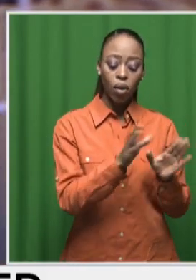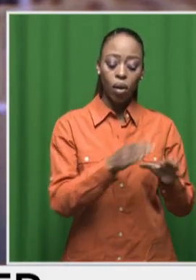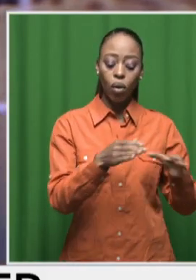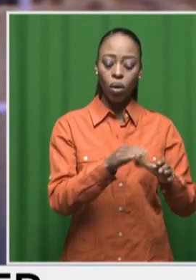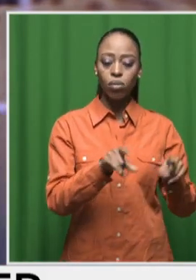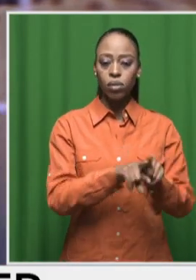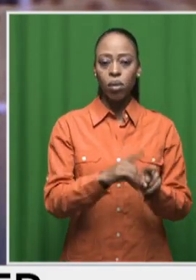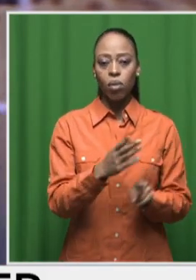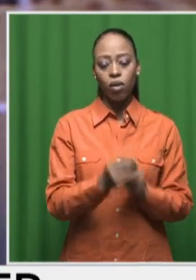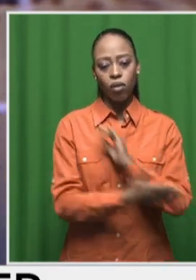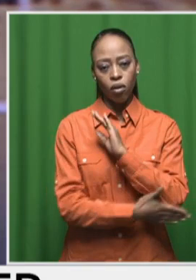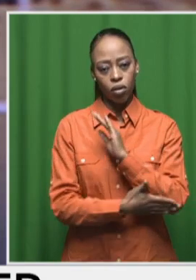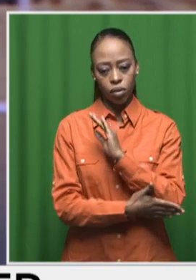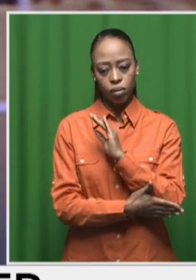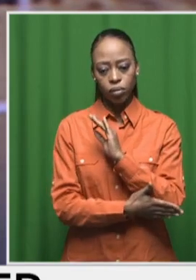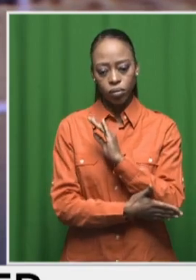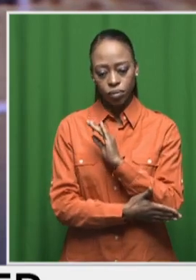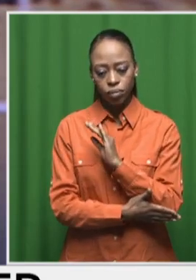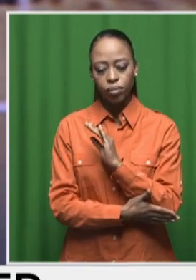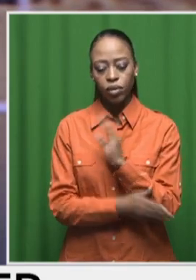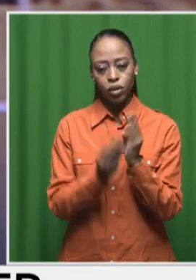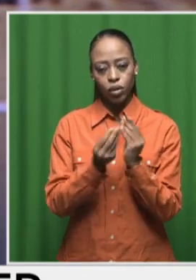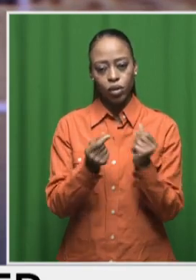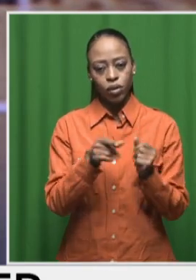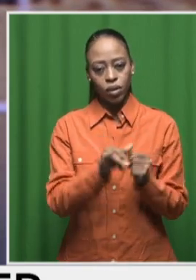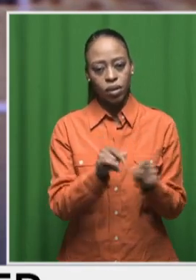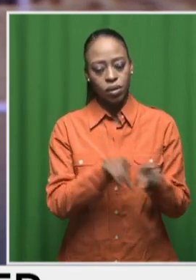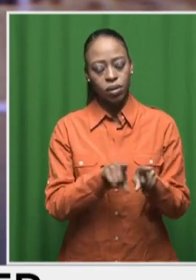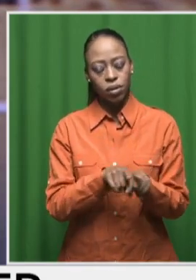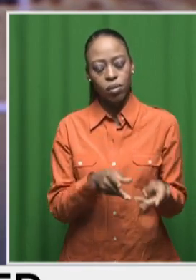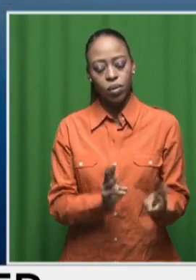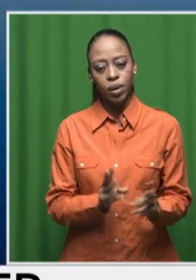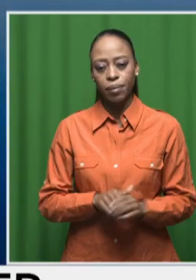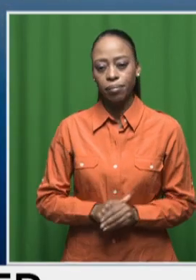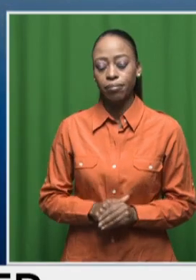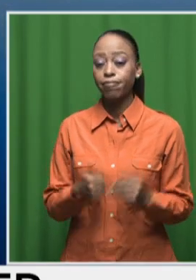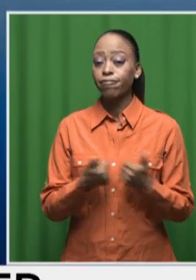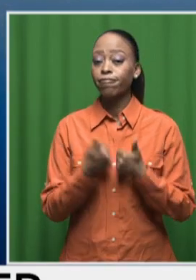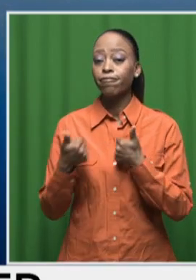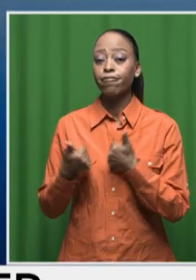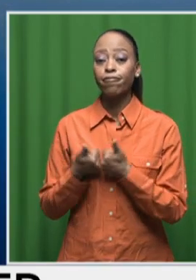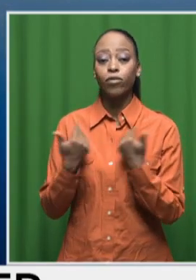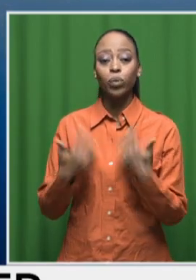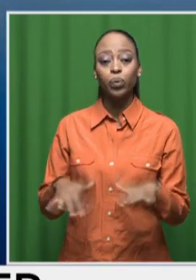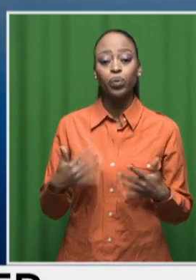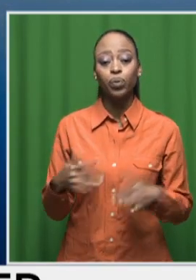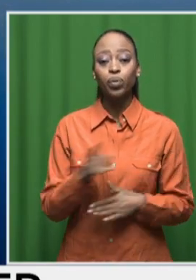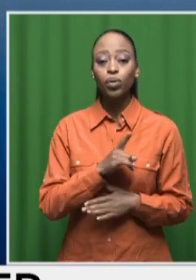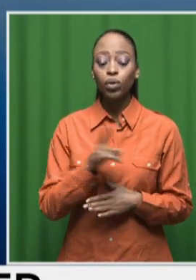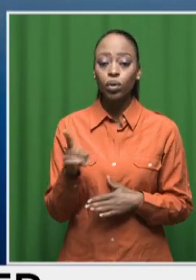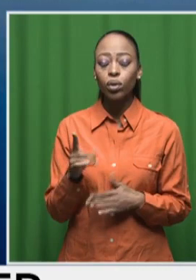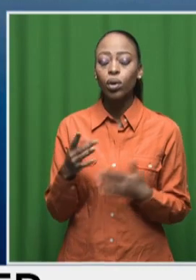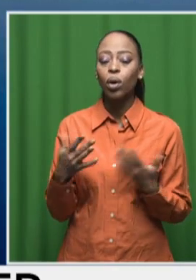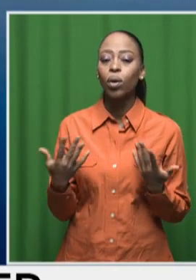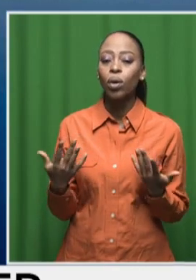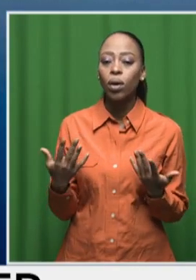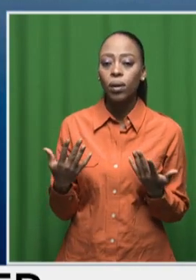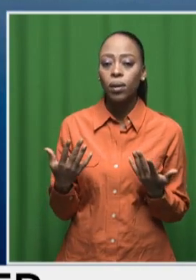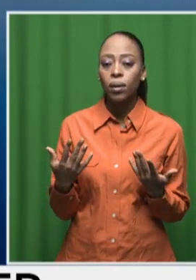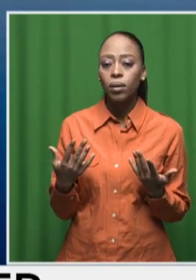that we have in the country and address those in a similar way. What challenges has this